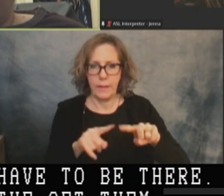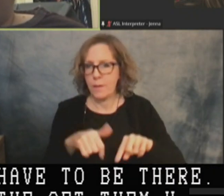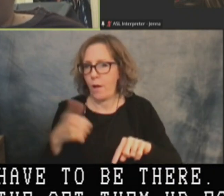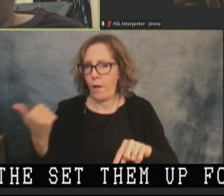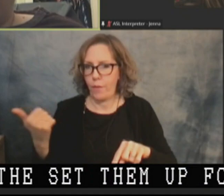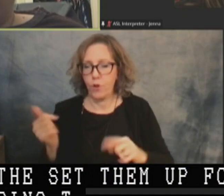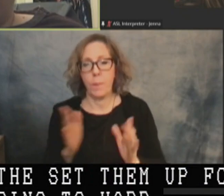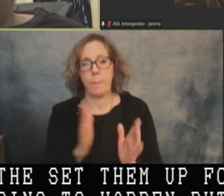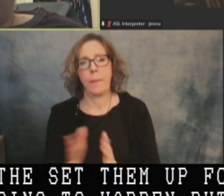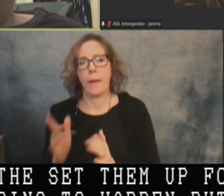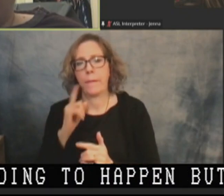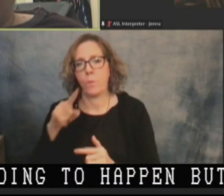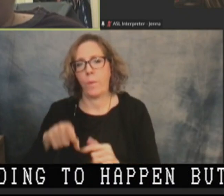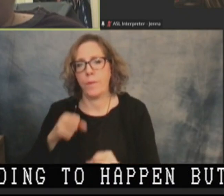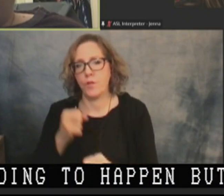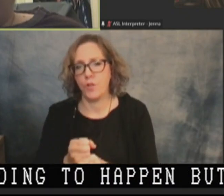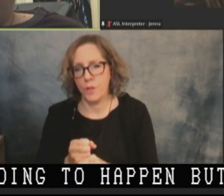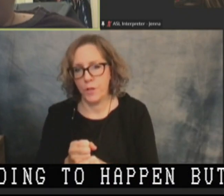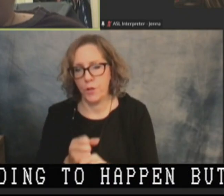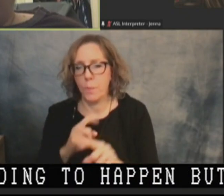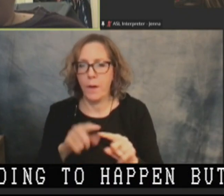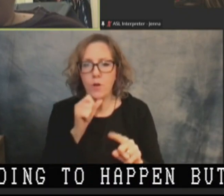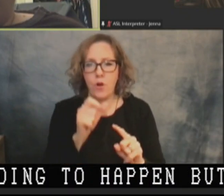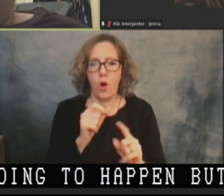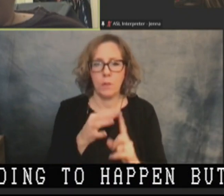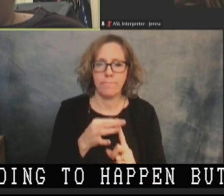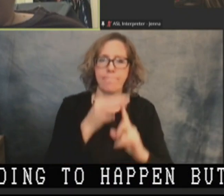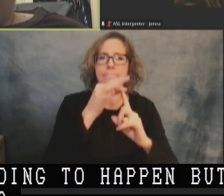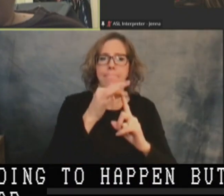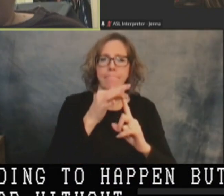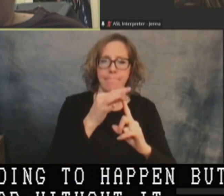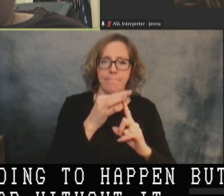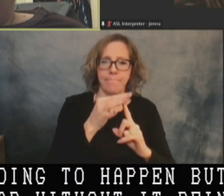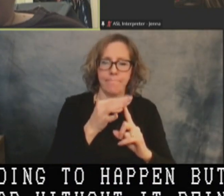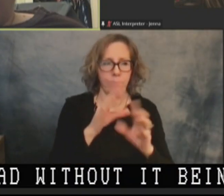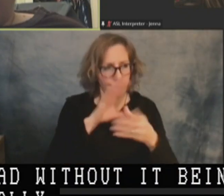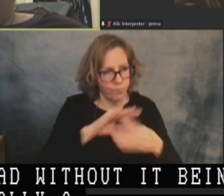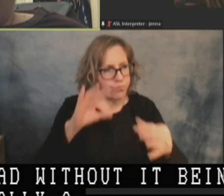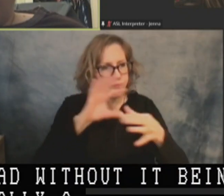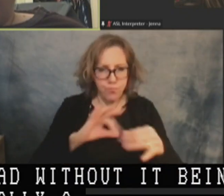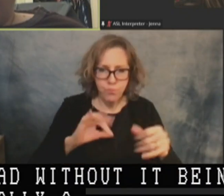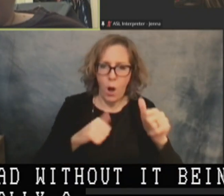without it being specifically a state of the state or state of the city.